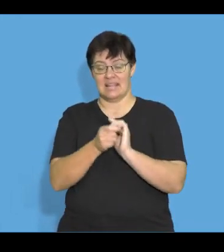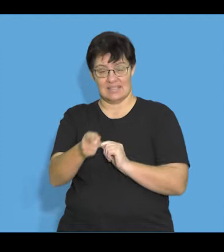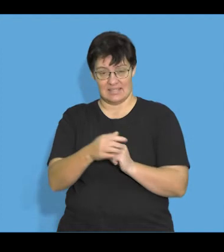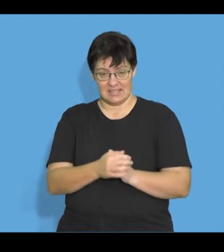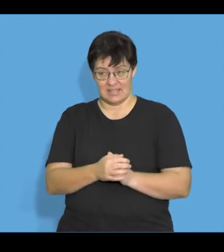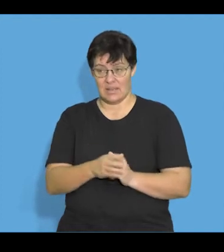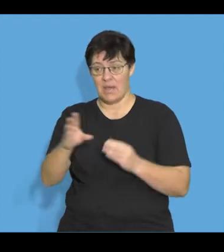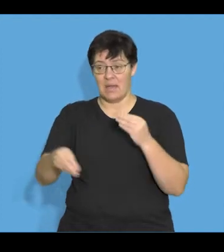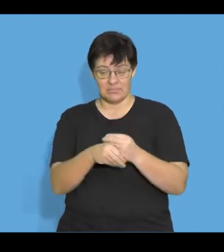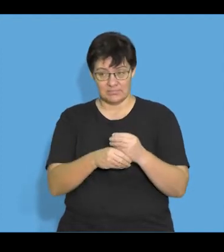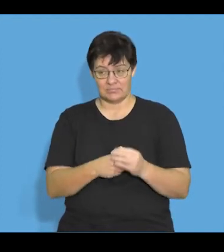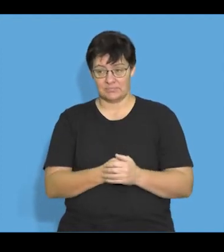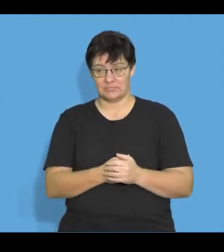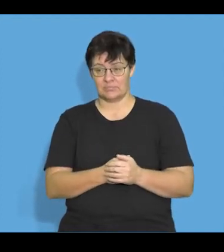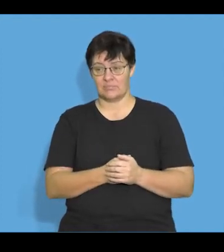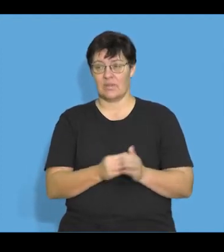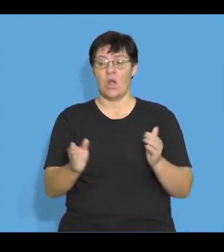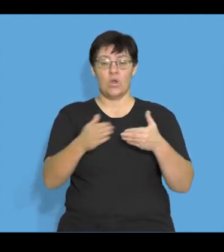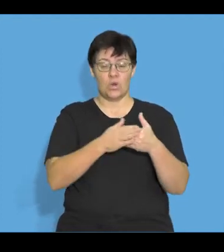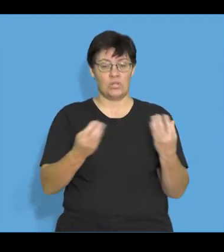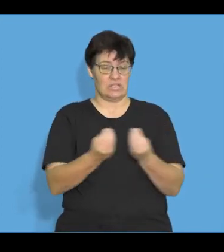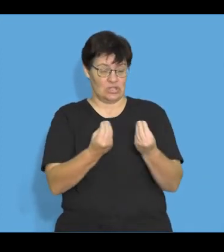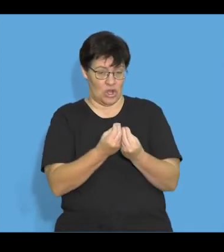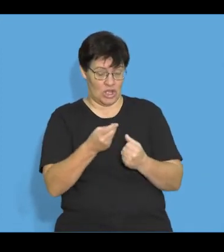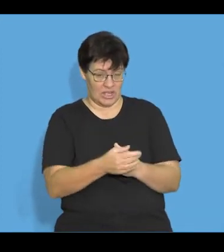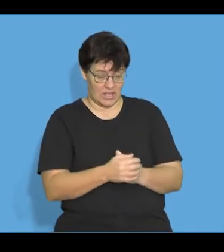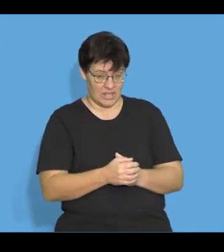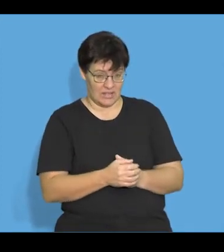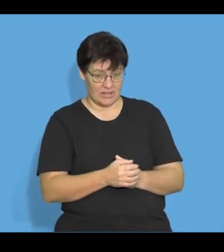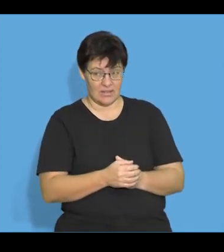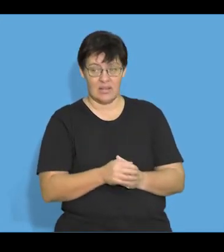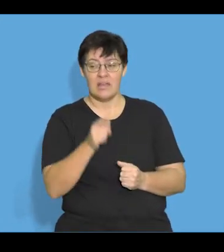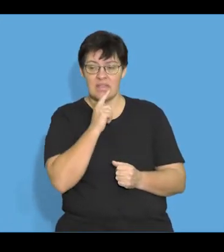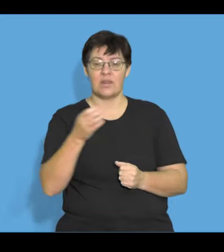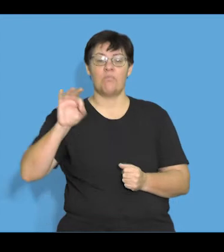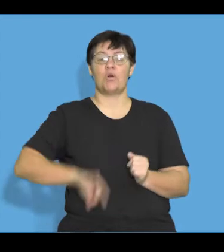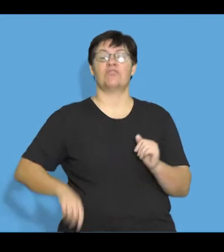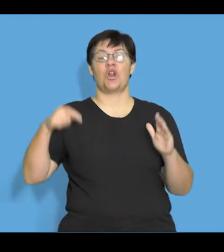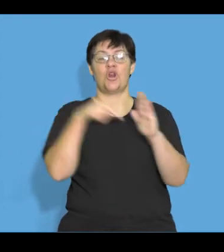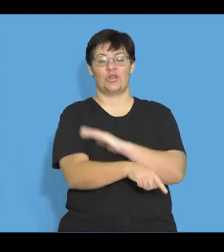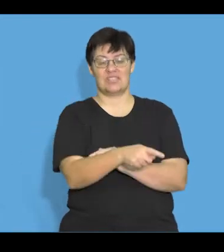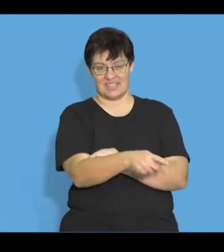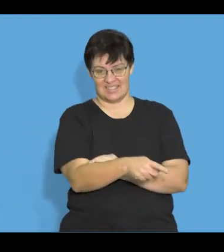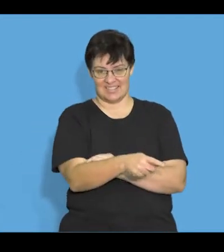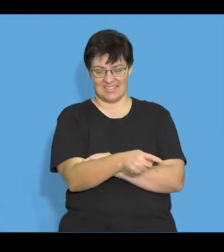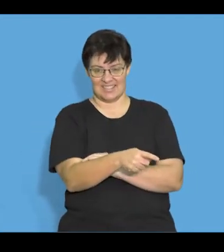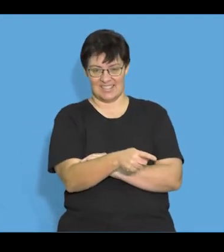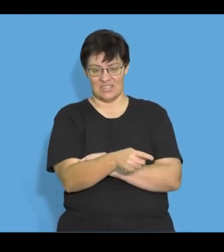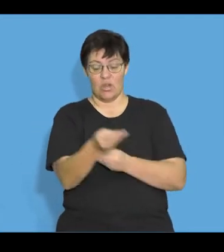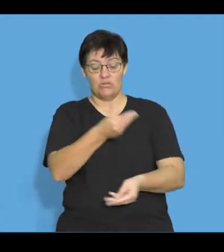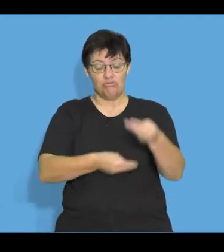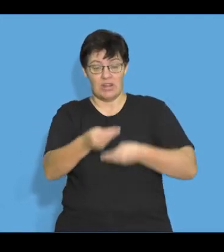my closing stock component, and there's my profit and loss. So in my trading account,